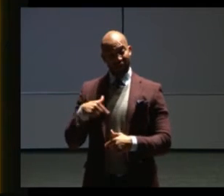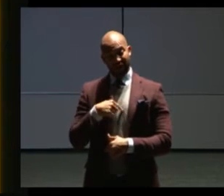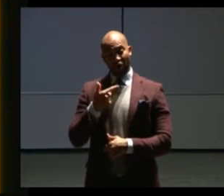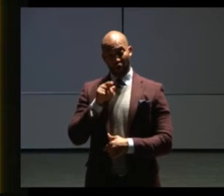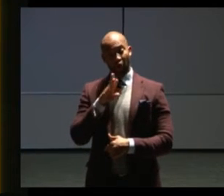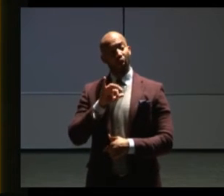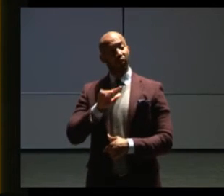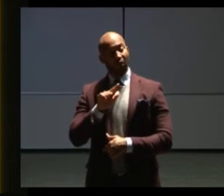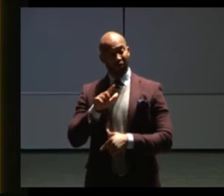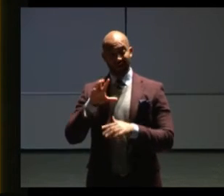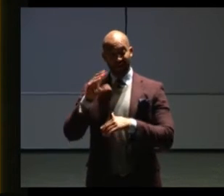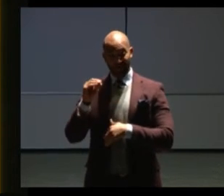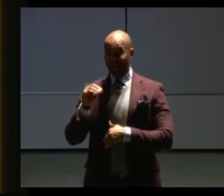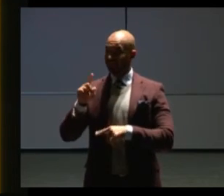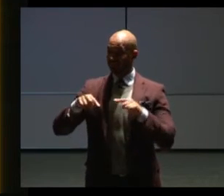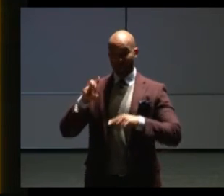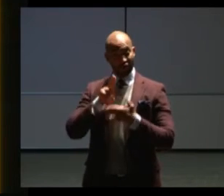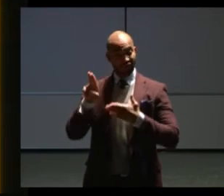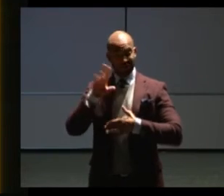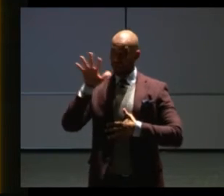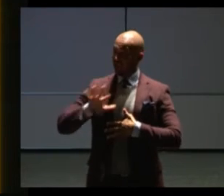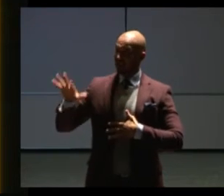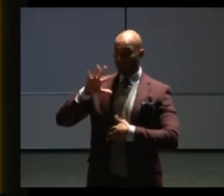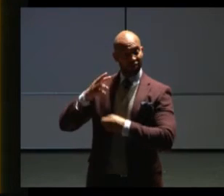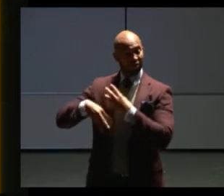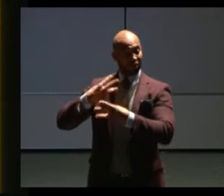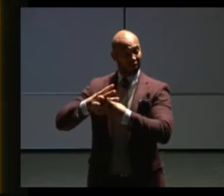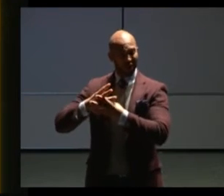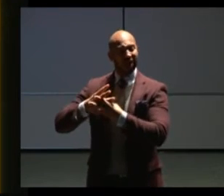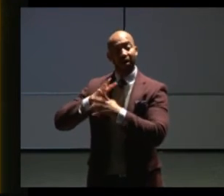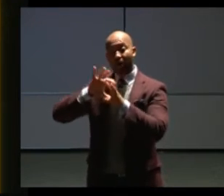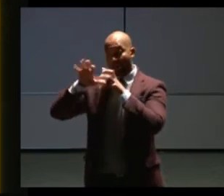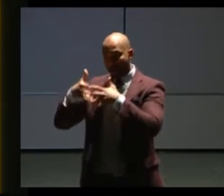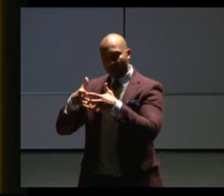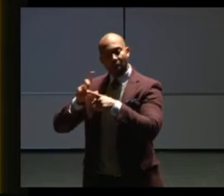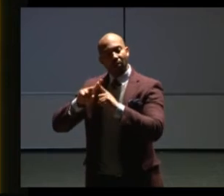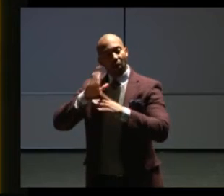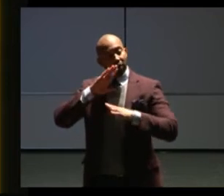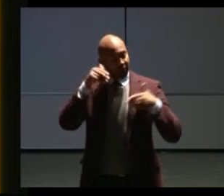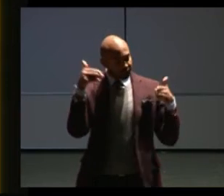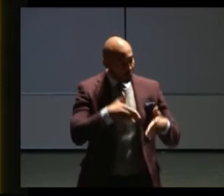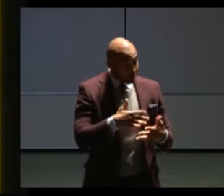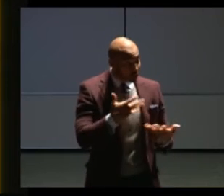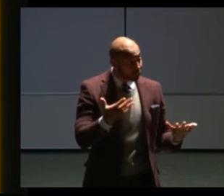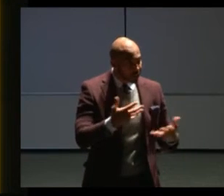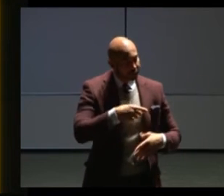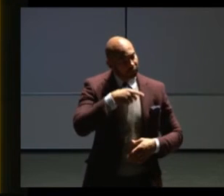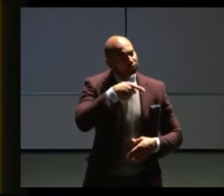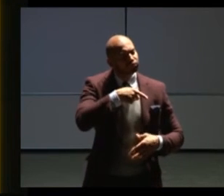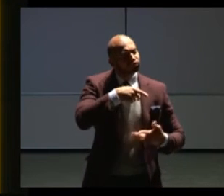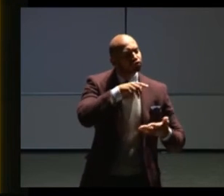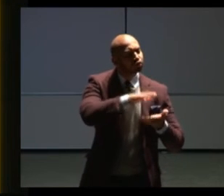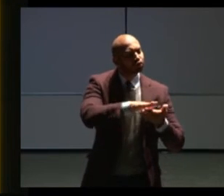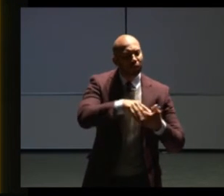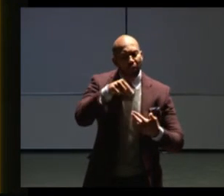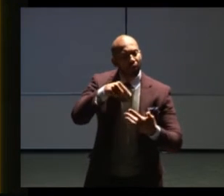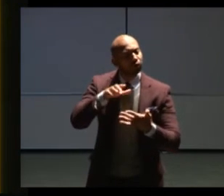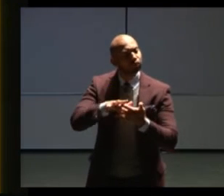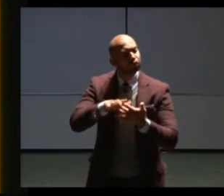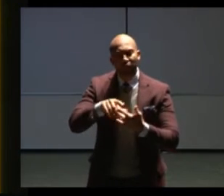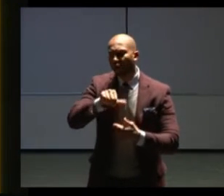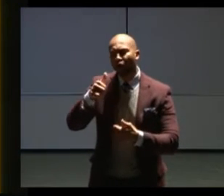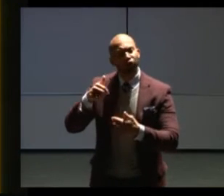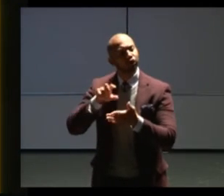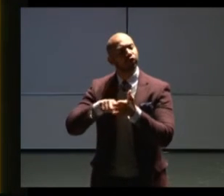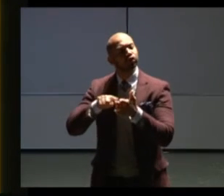with universities around the world. And we choose to work with, and they talked about this school, they talked about that school, they talked about premier